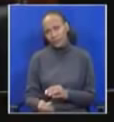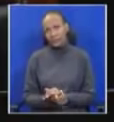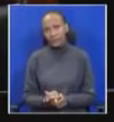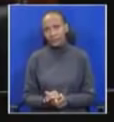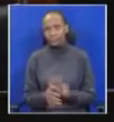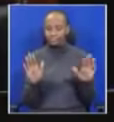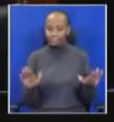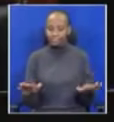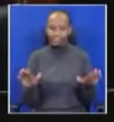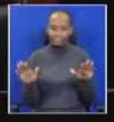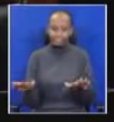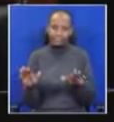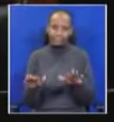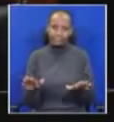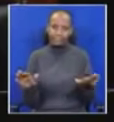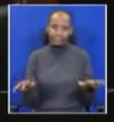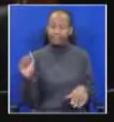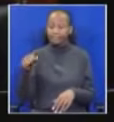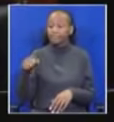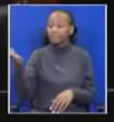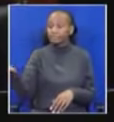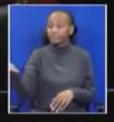Order, honourable members. Yes, honourable member.